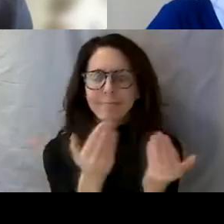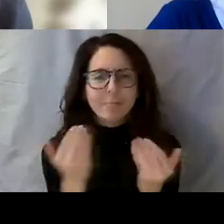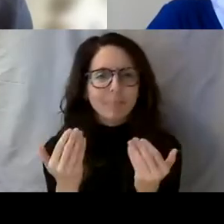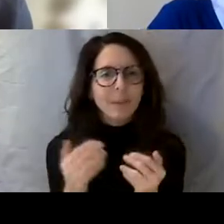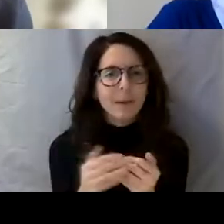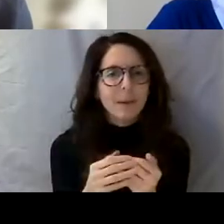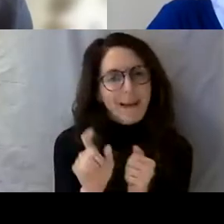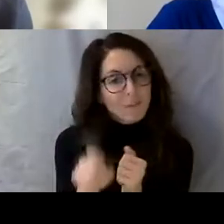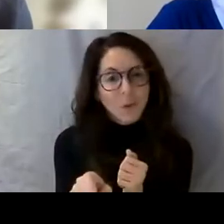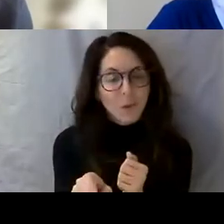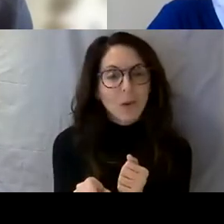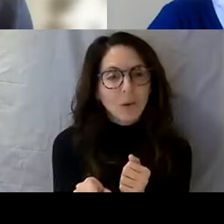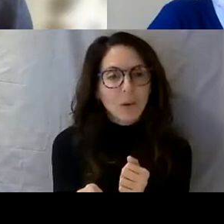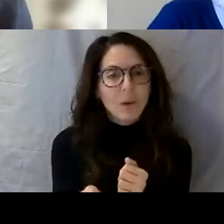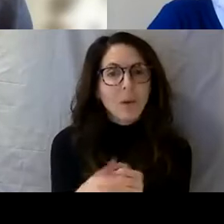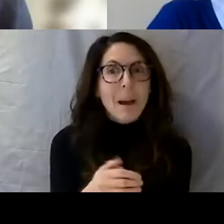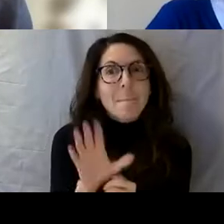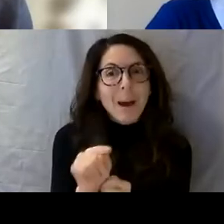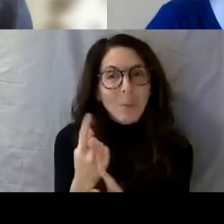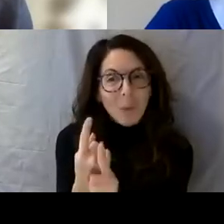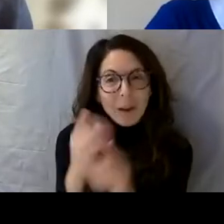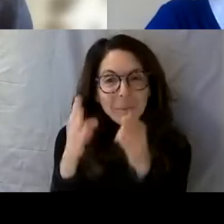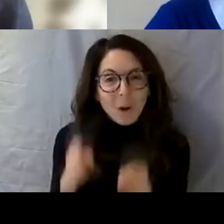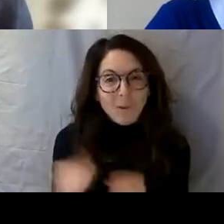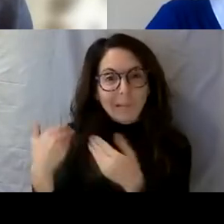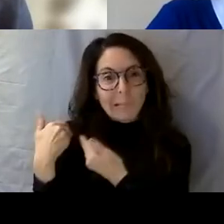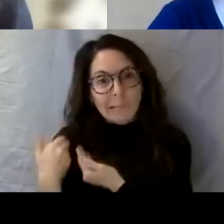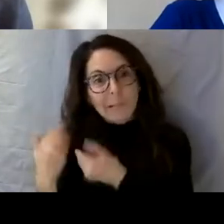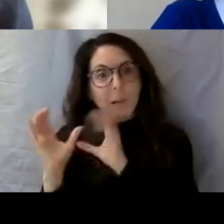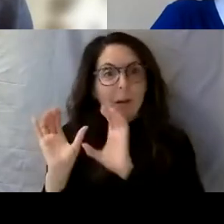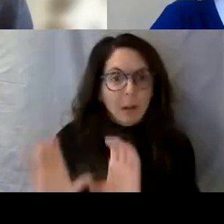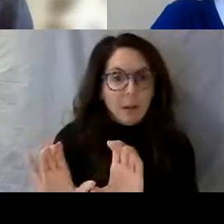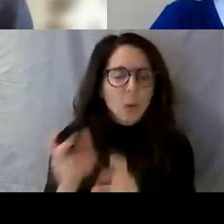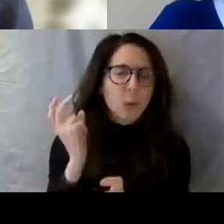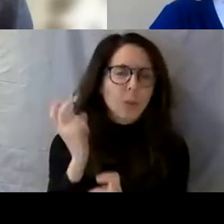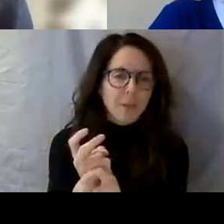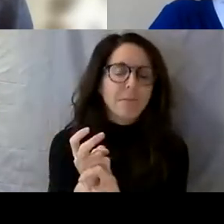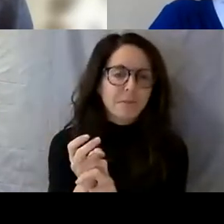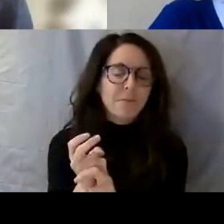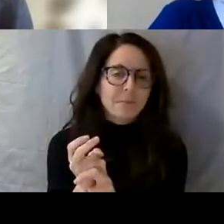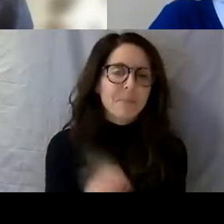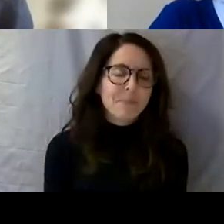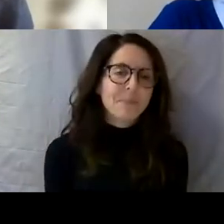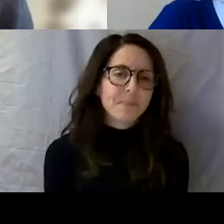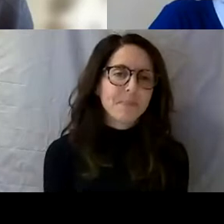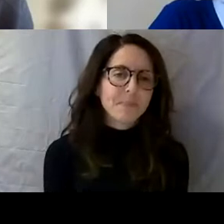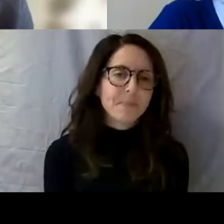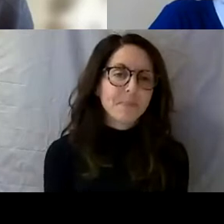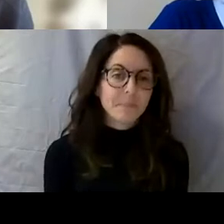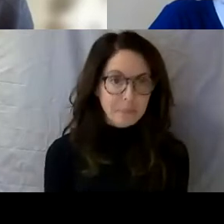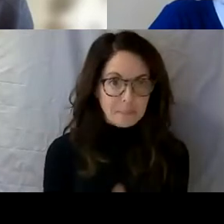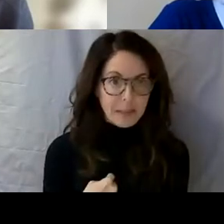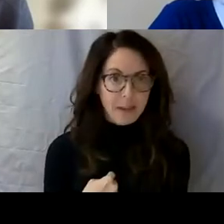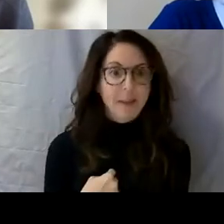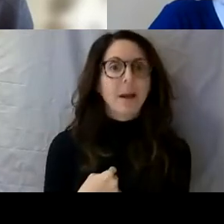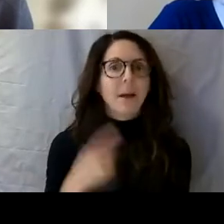degree. And I think loading all that stuff onto one person is really hard. You know, I have been, and I'm seeing actually more boards now